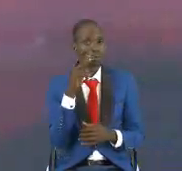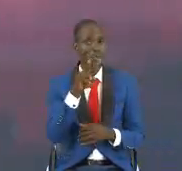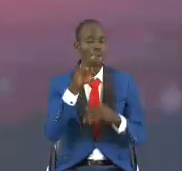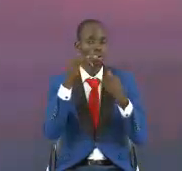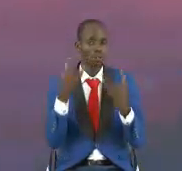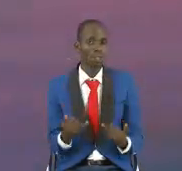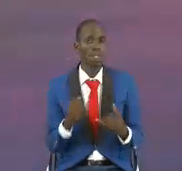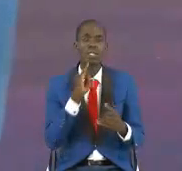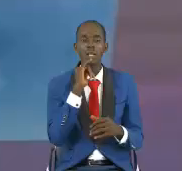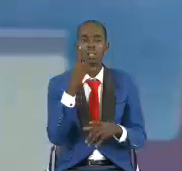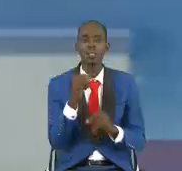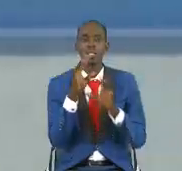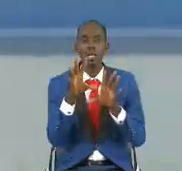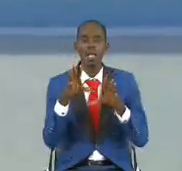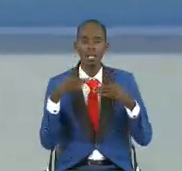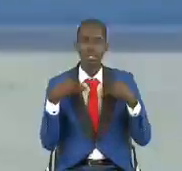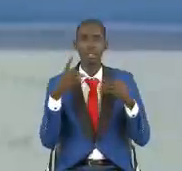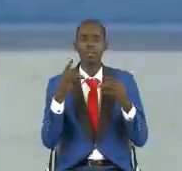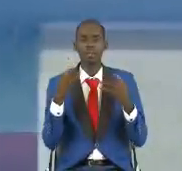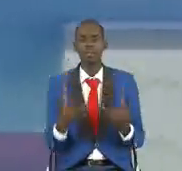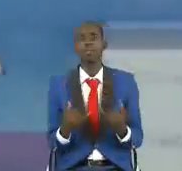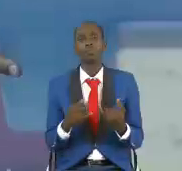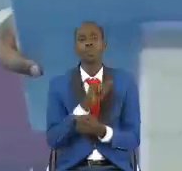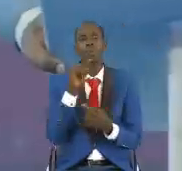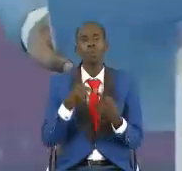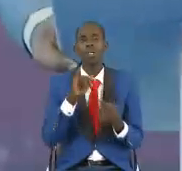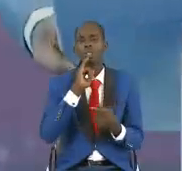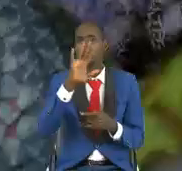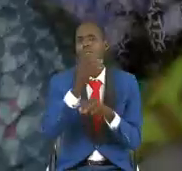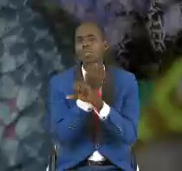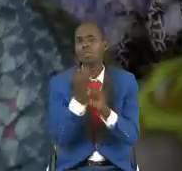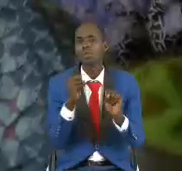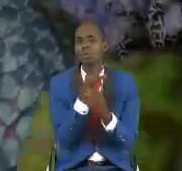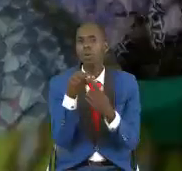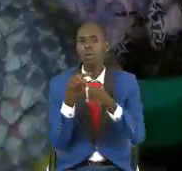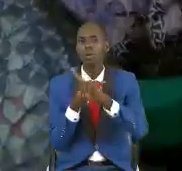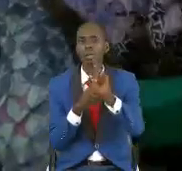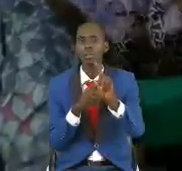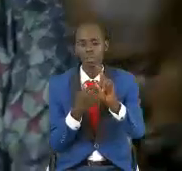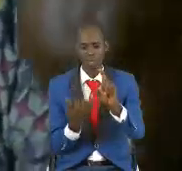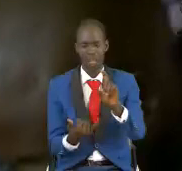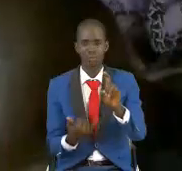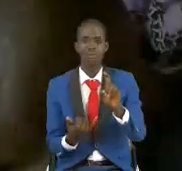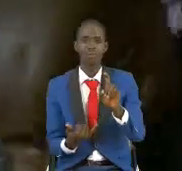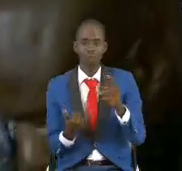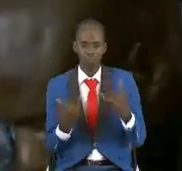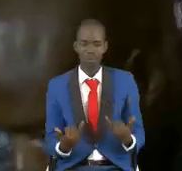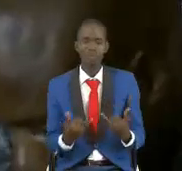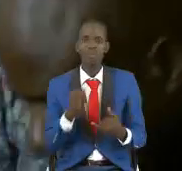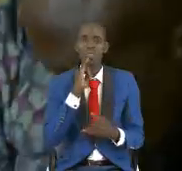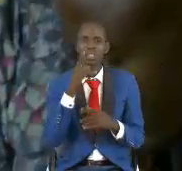accepted time. When is your redemption? Now is the accepted